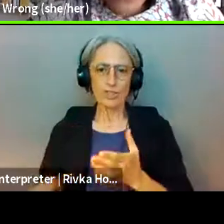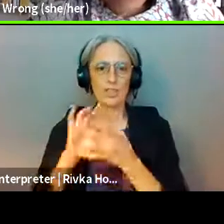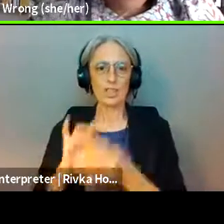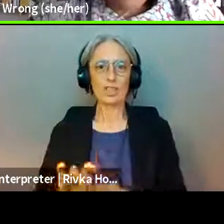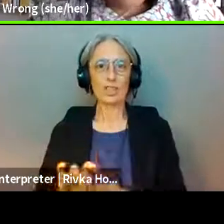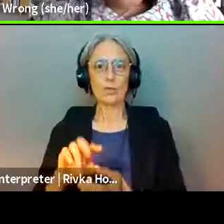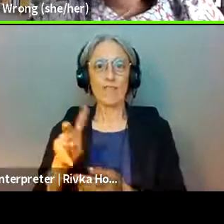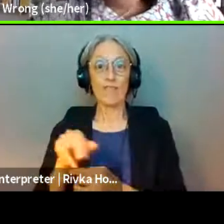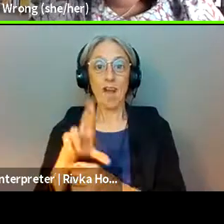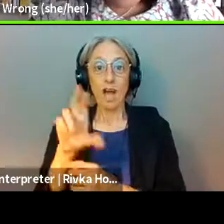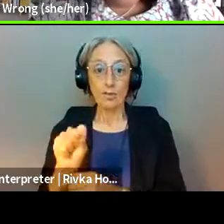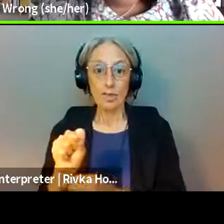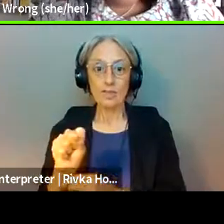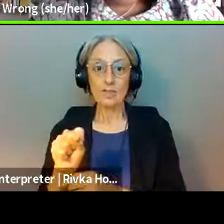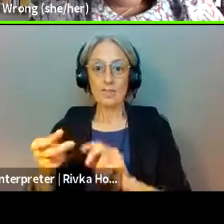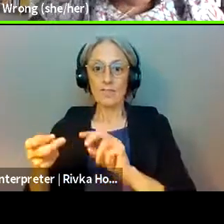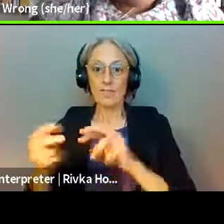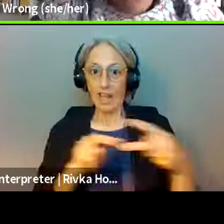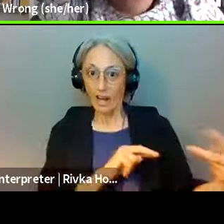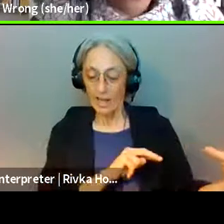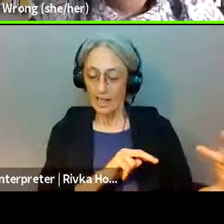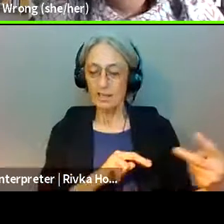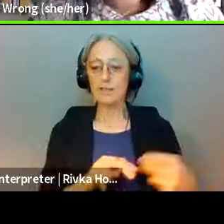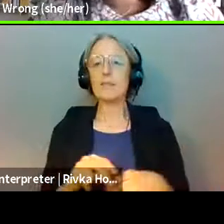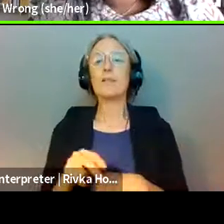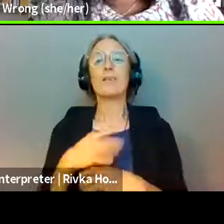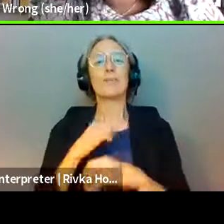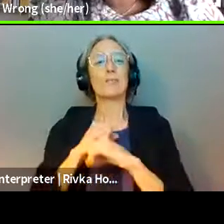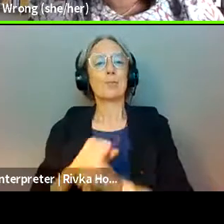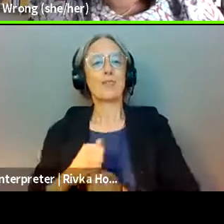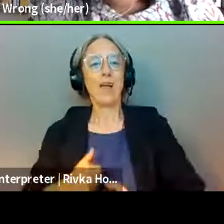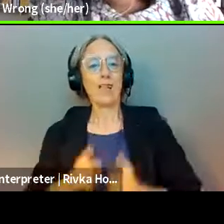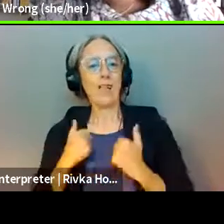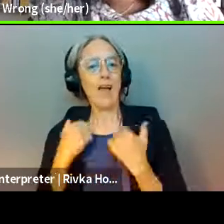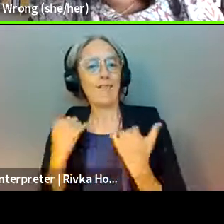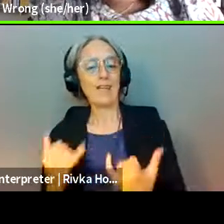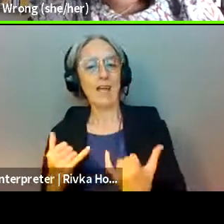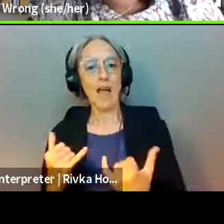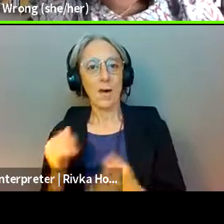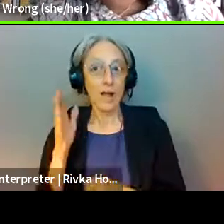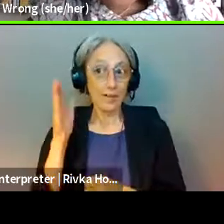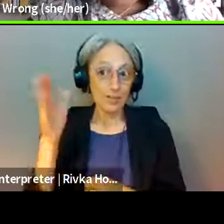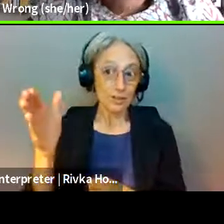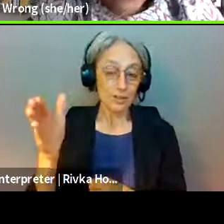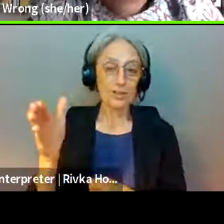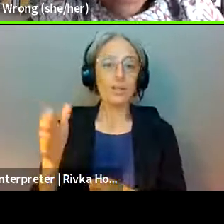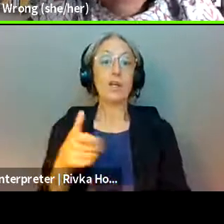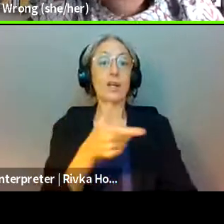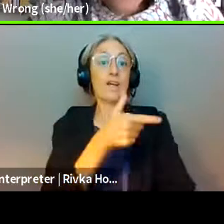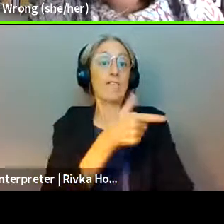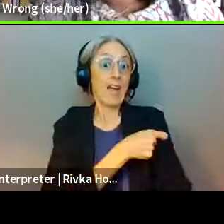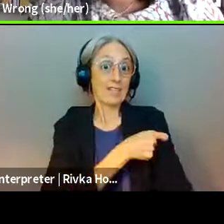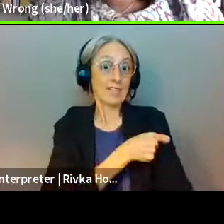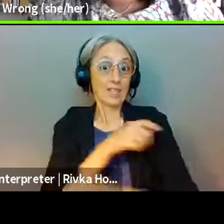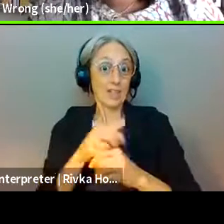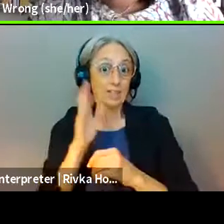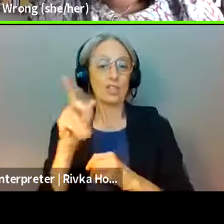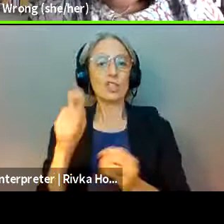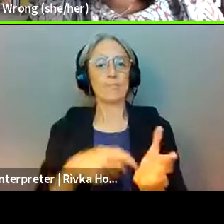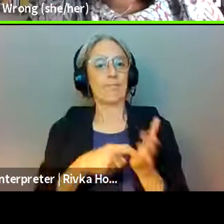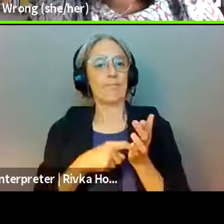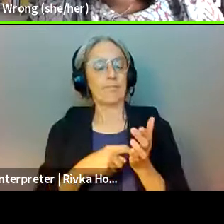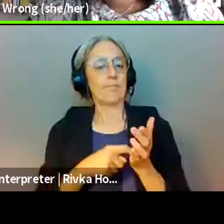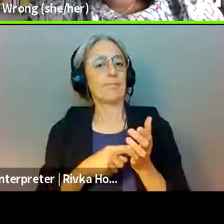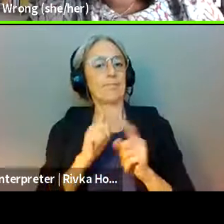and variants so that we can protect lives now. And in the future, I think vaccination should be mandated for